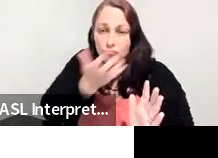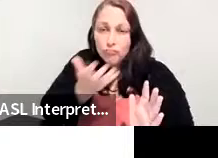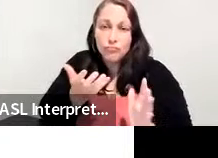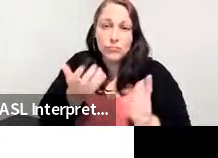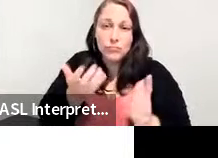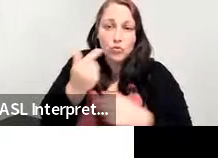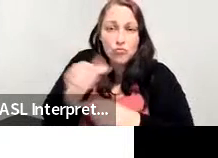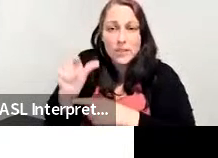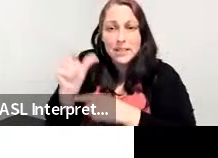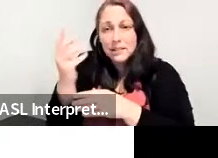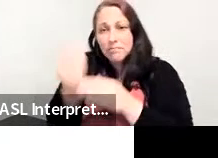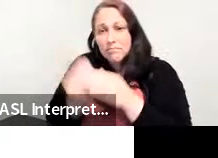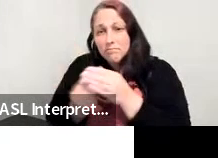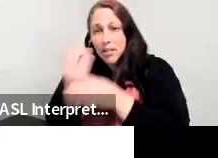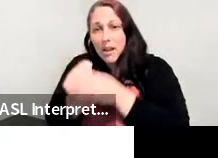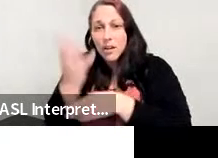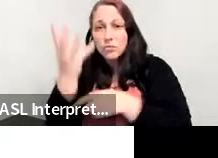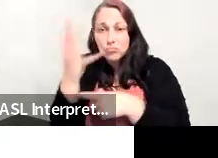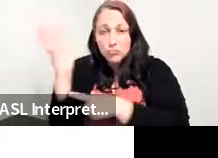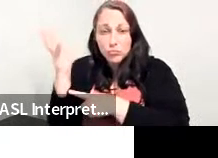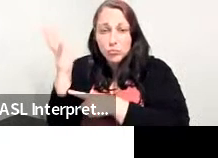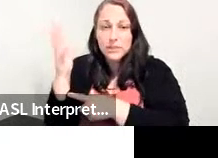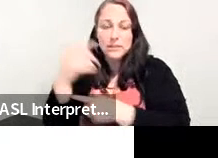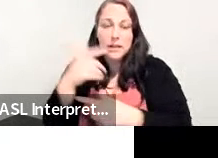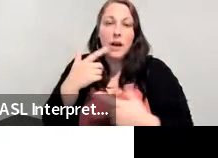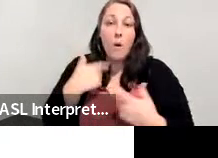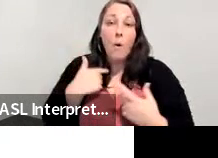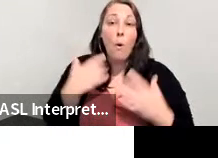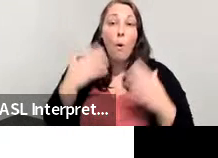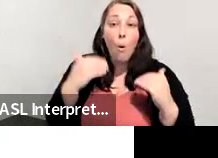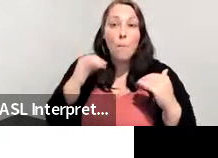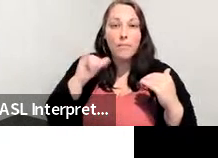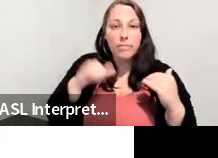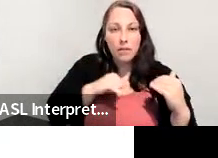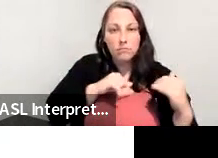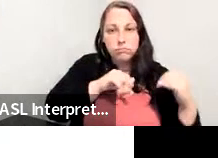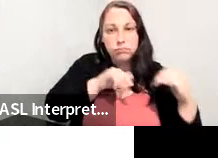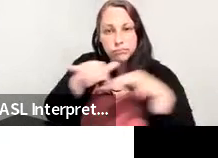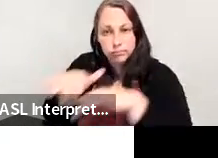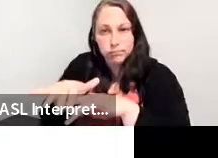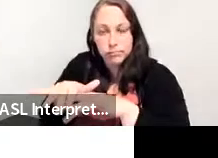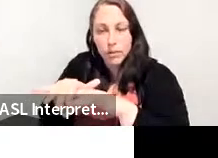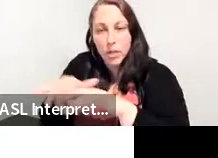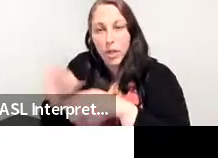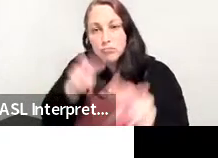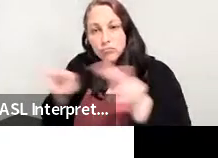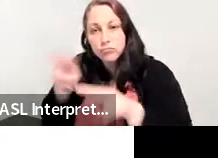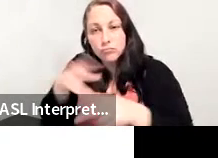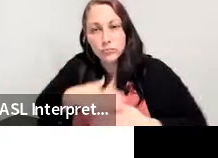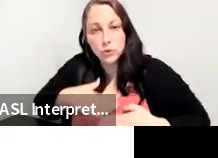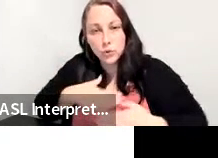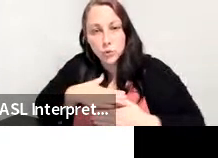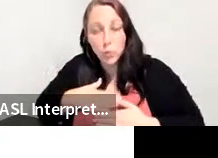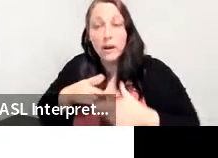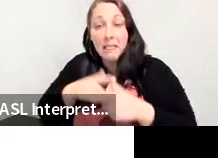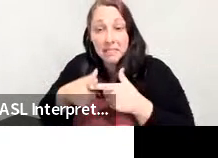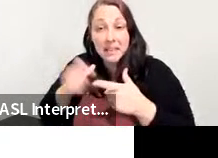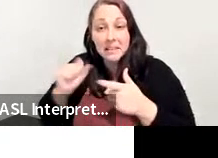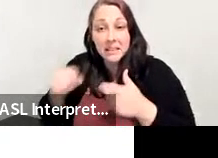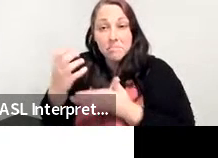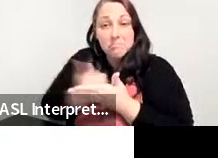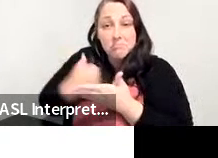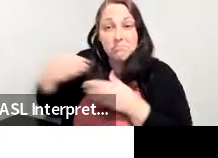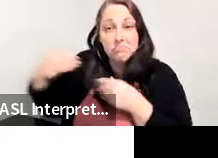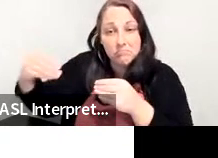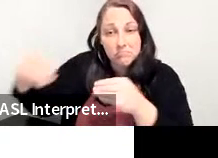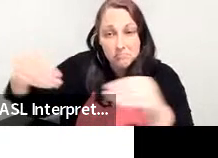concrete heavy neighborhood that I hope that is something that kind of brings them here. And obviously the retail is a driver